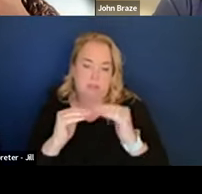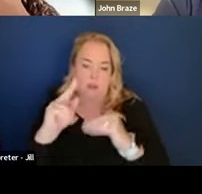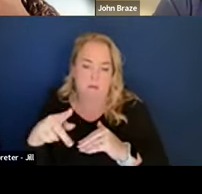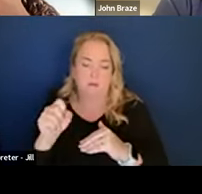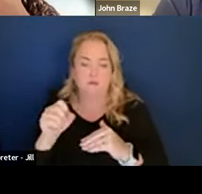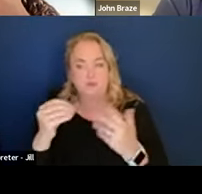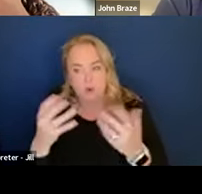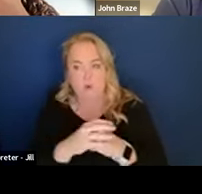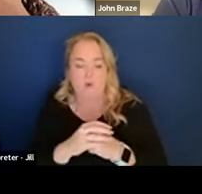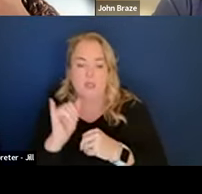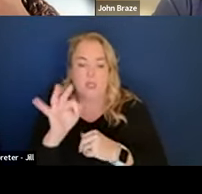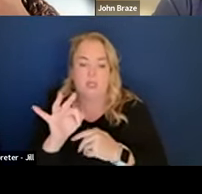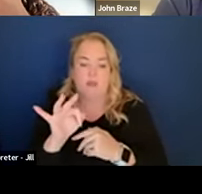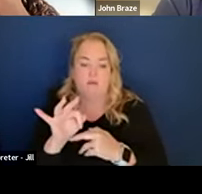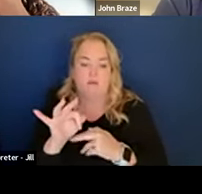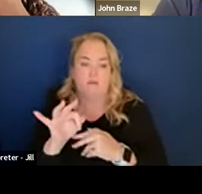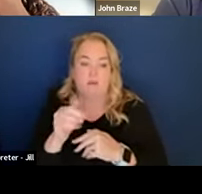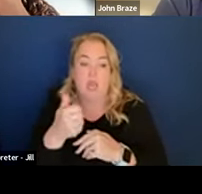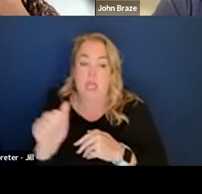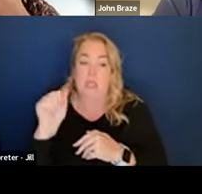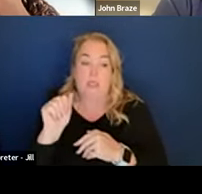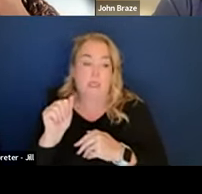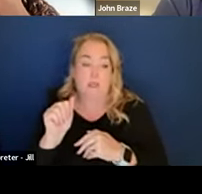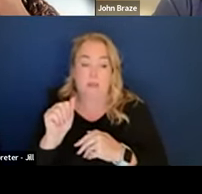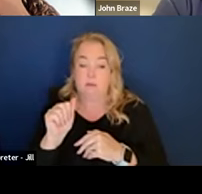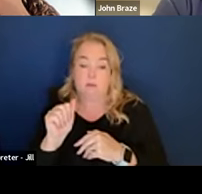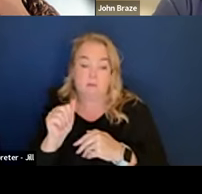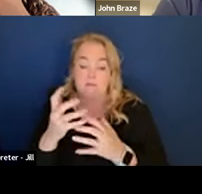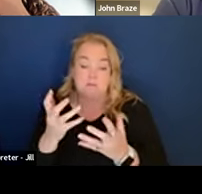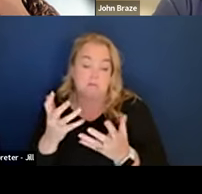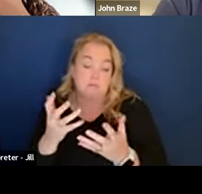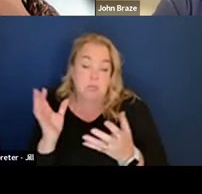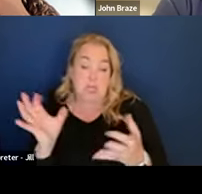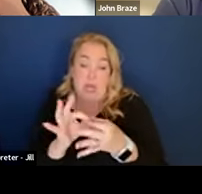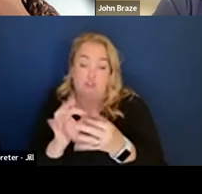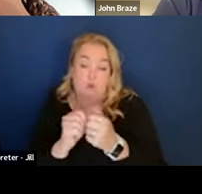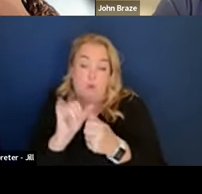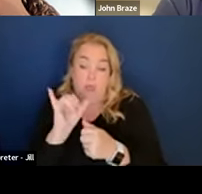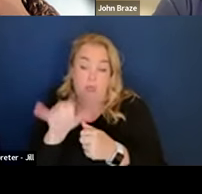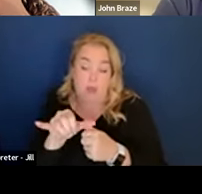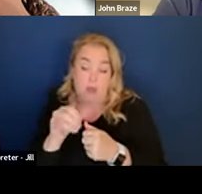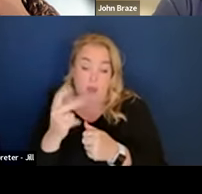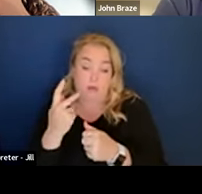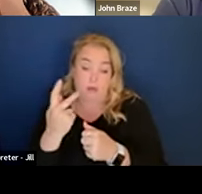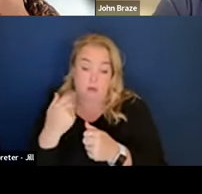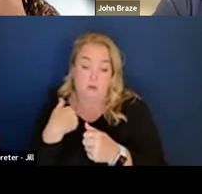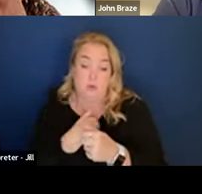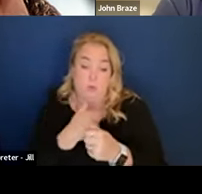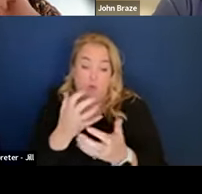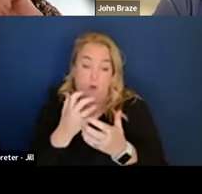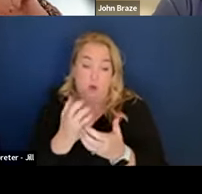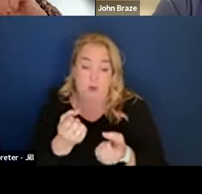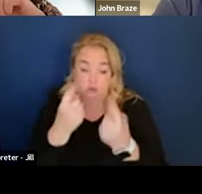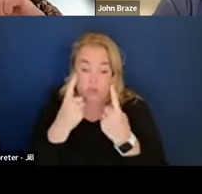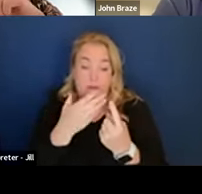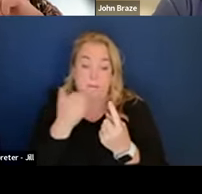so if there's a space where we could connect on this to just understand a little bit more